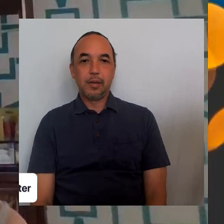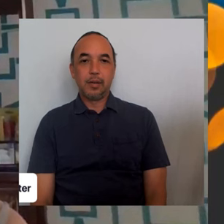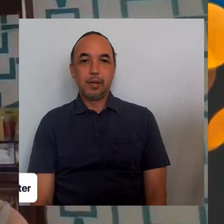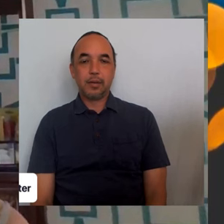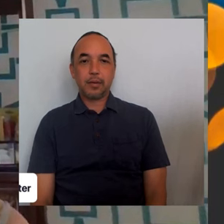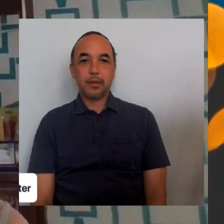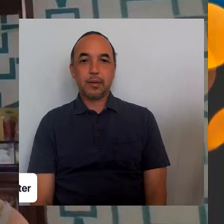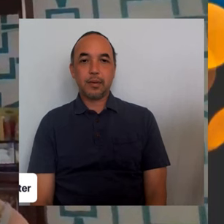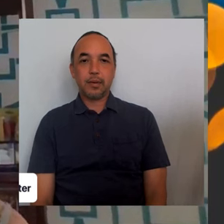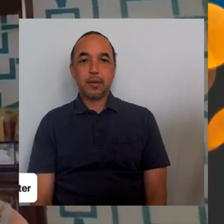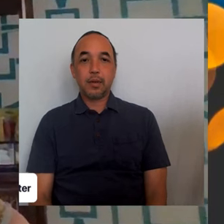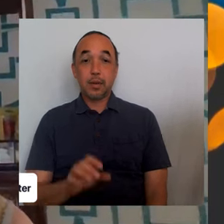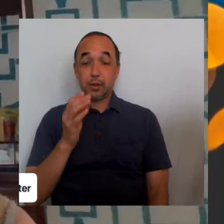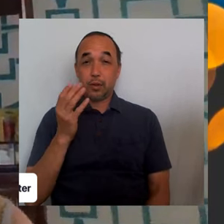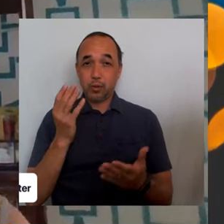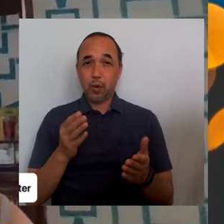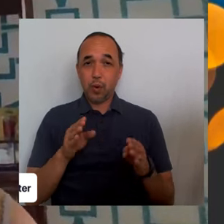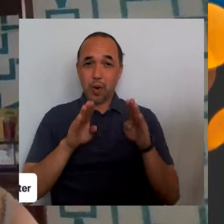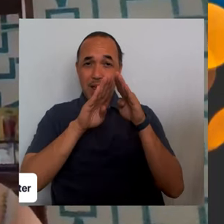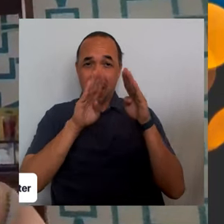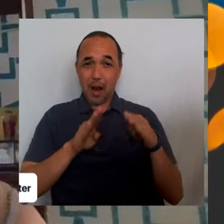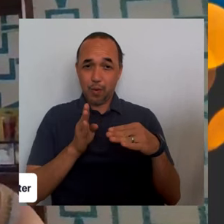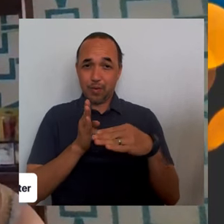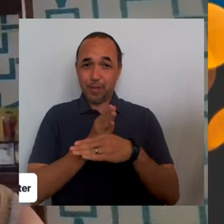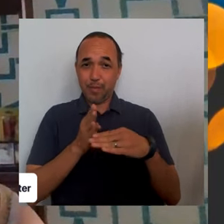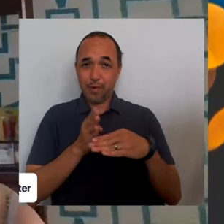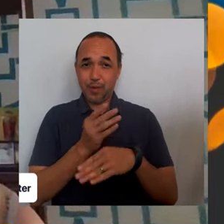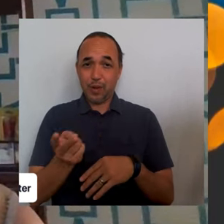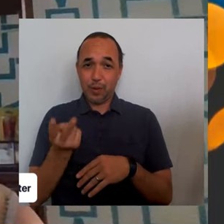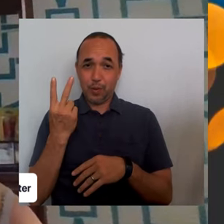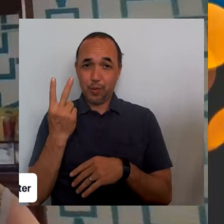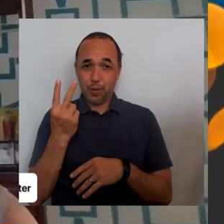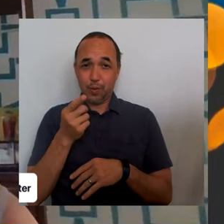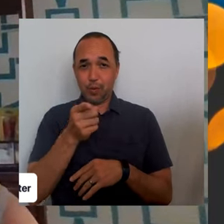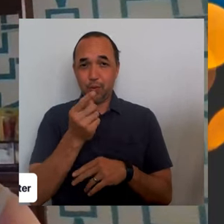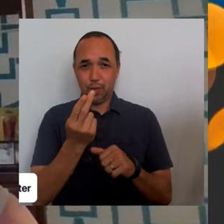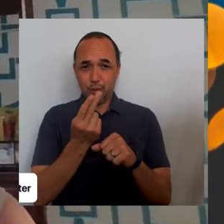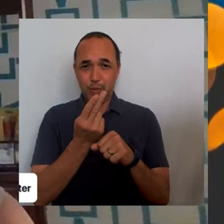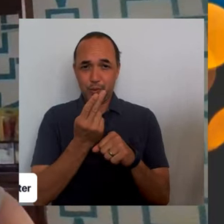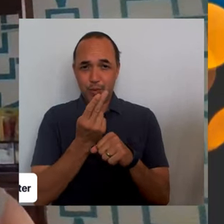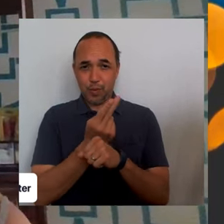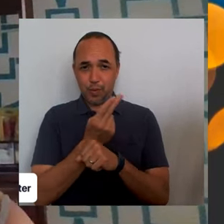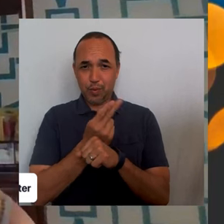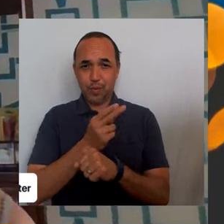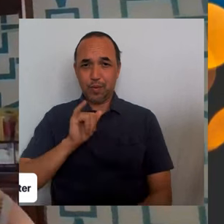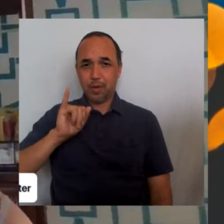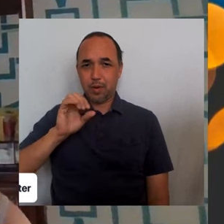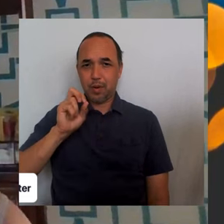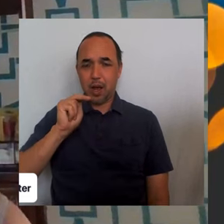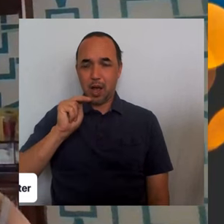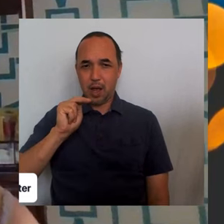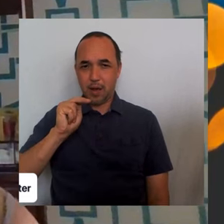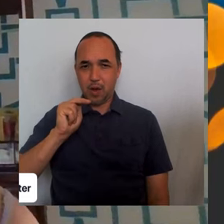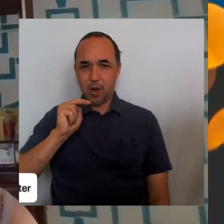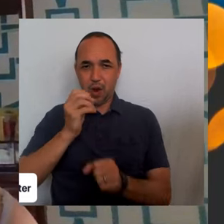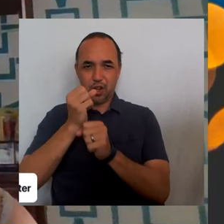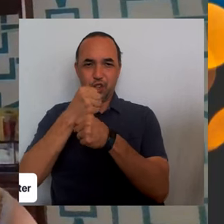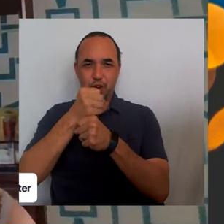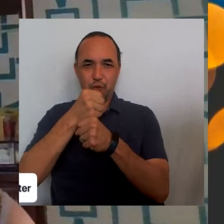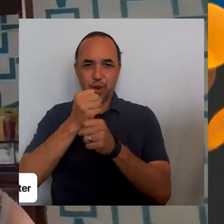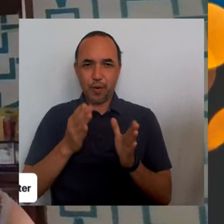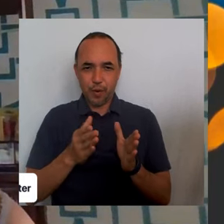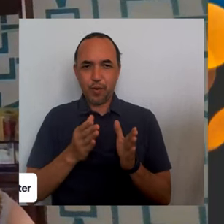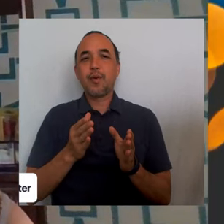in between two, you used a ion generator where you put ions